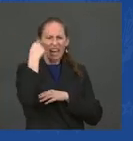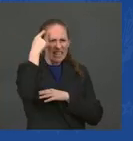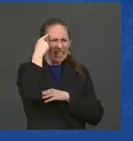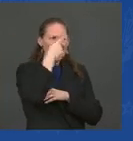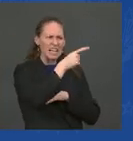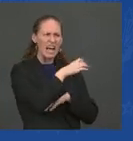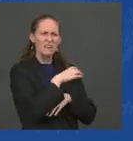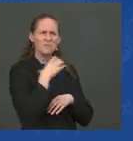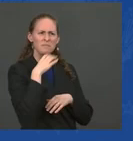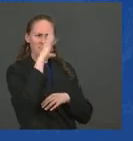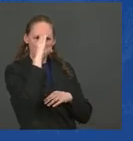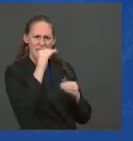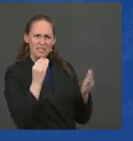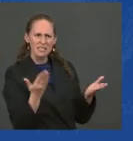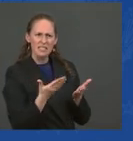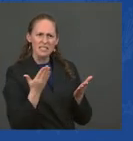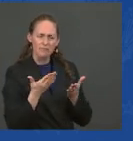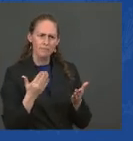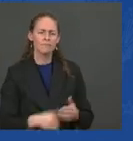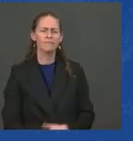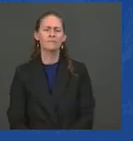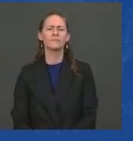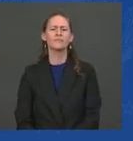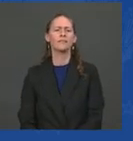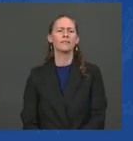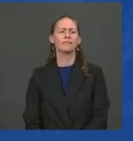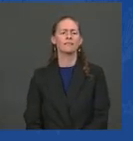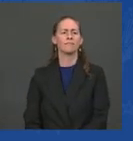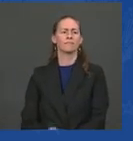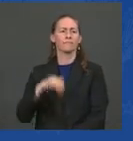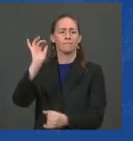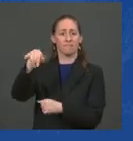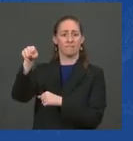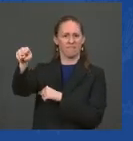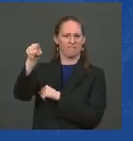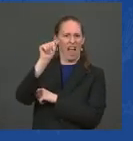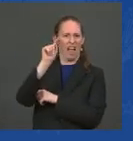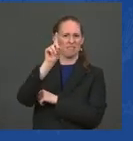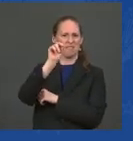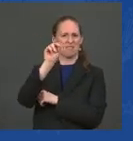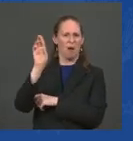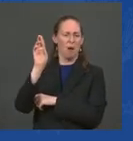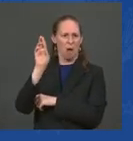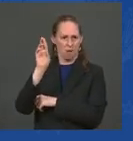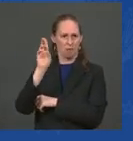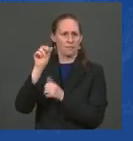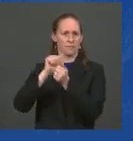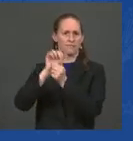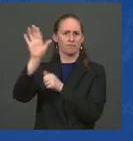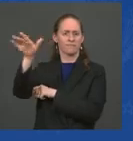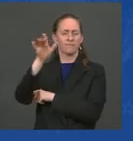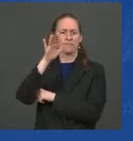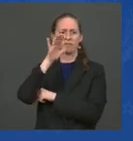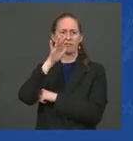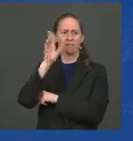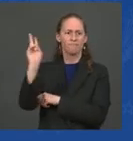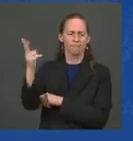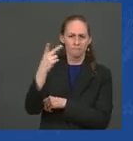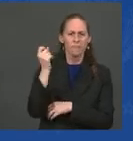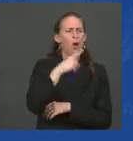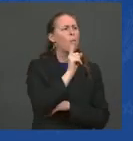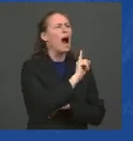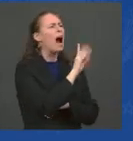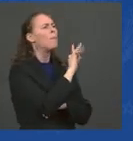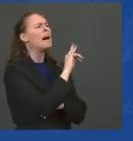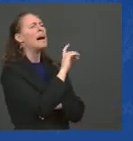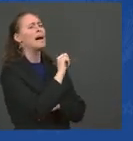Delora walked in, her mom. And she said, where's Biden? I said, I'm here. She said, no,